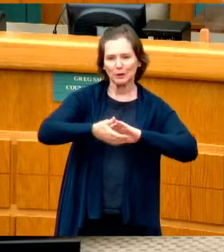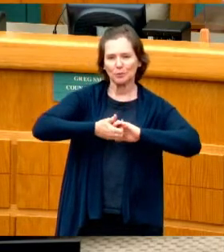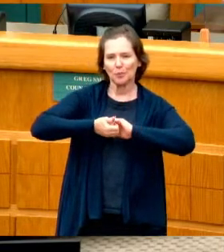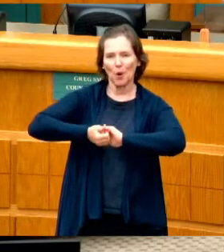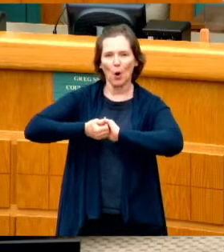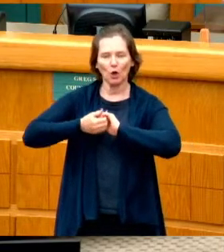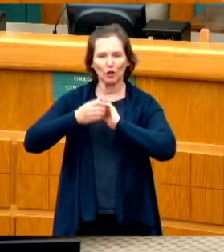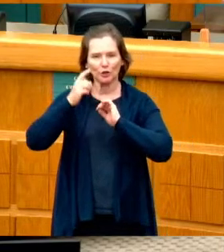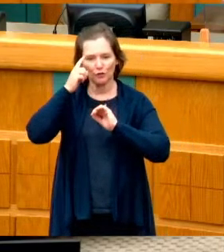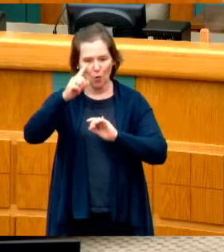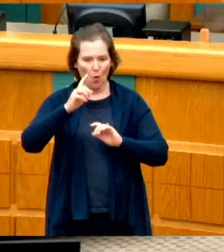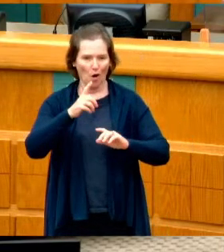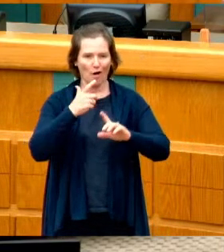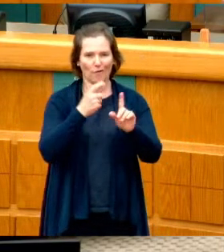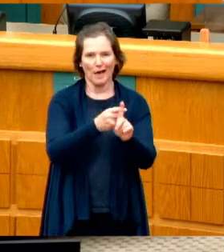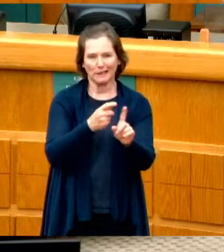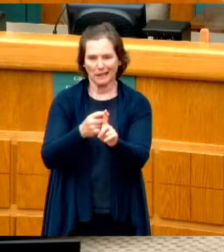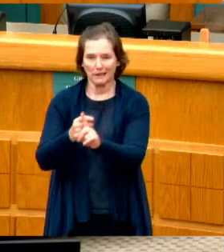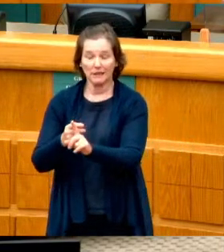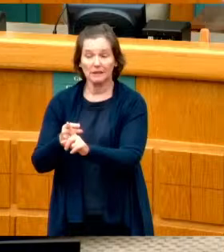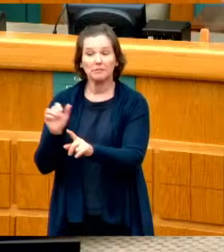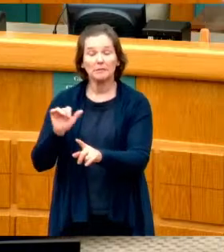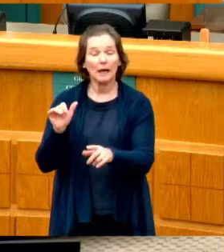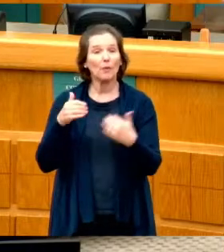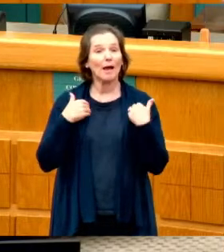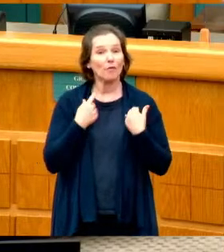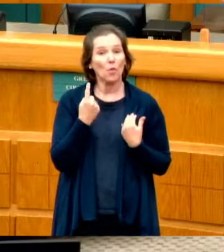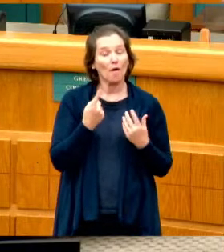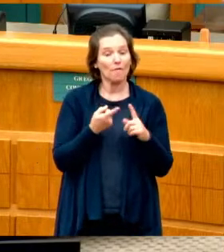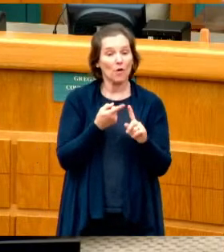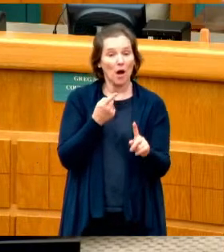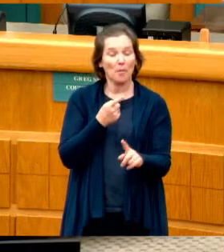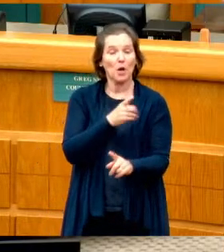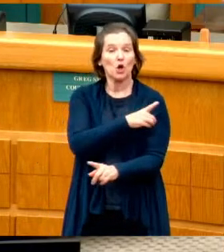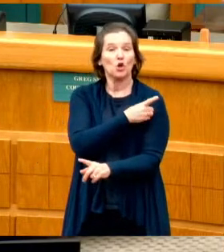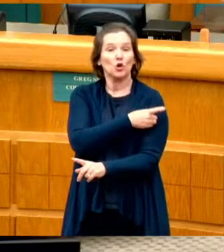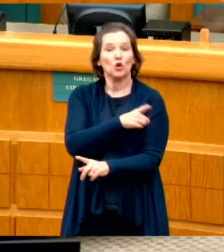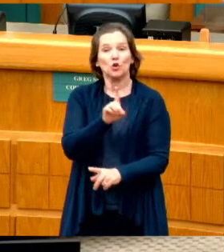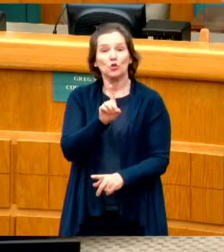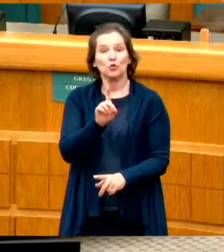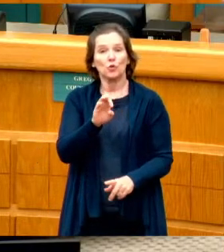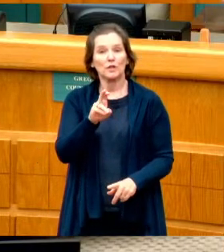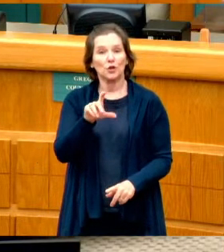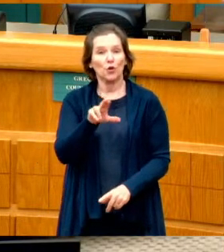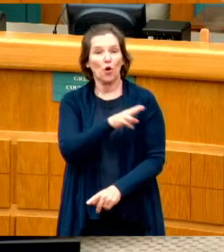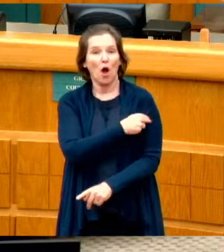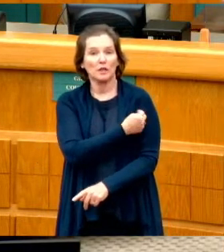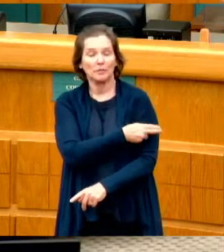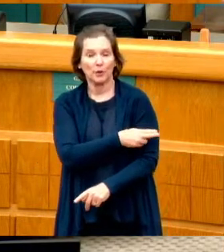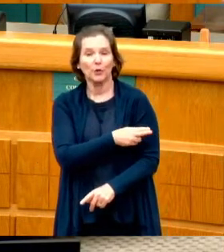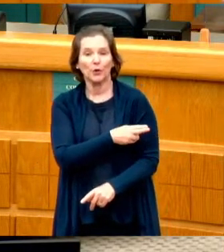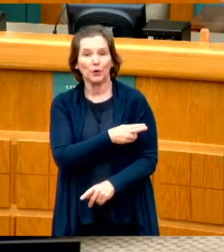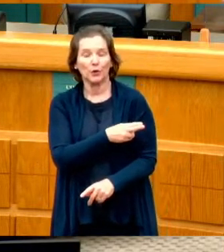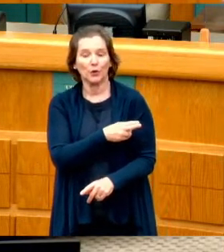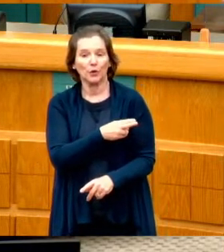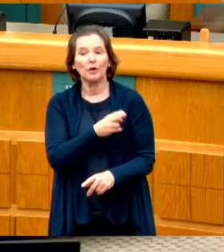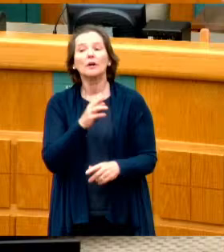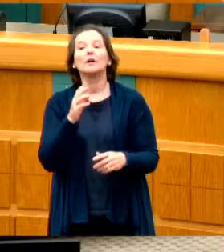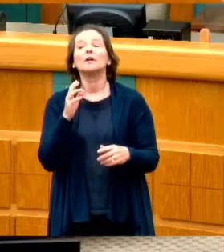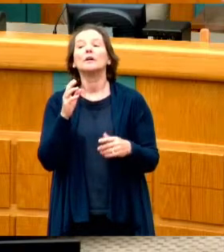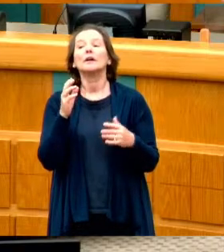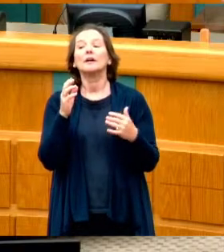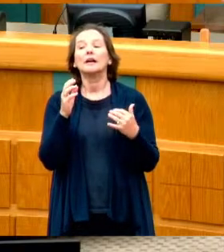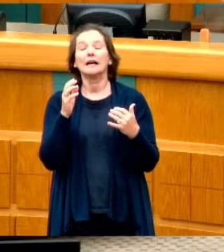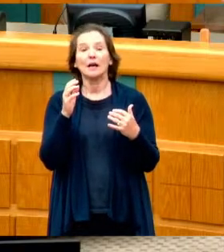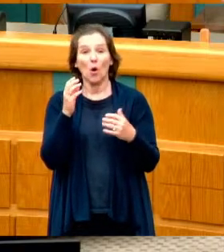COVID-19 vaccination clinics will be taking place this week with 9,000 vaccinations administered. On